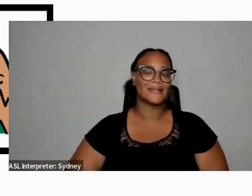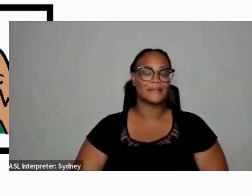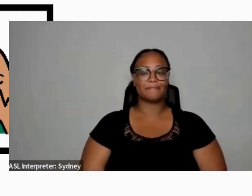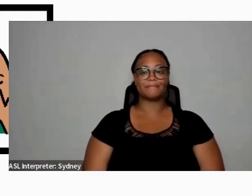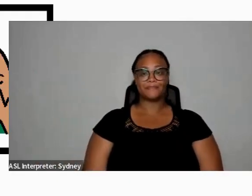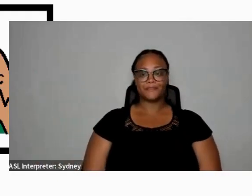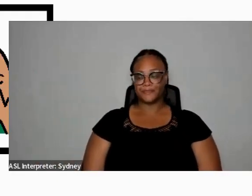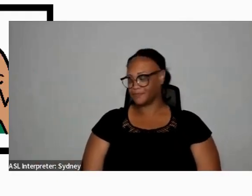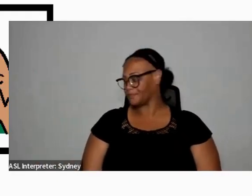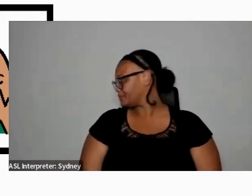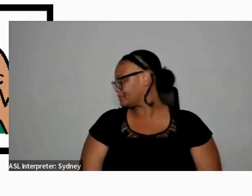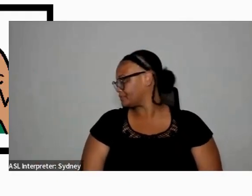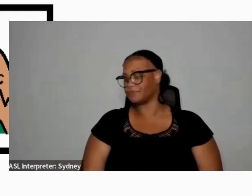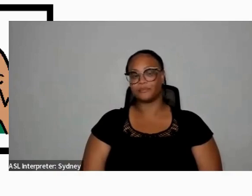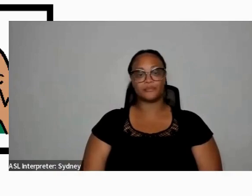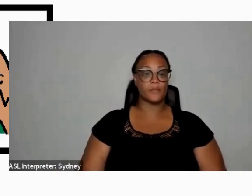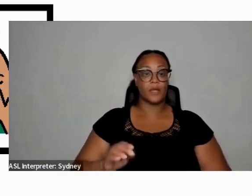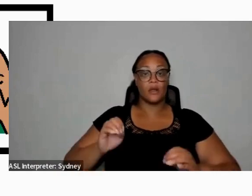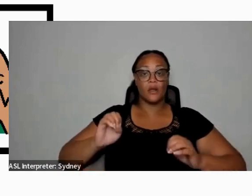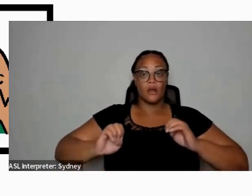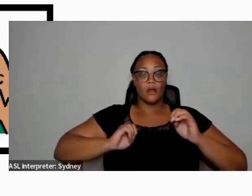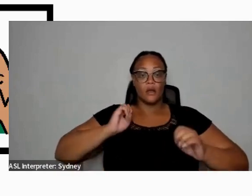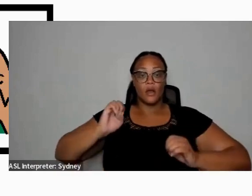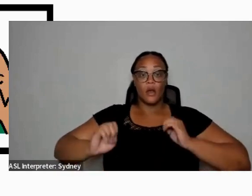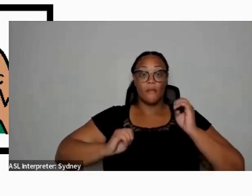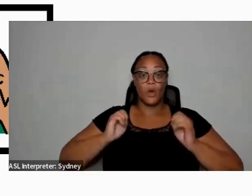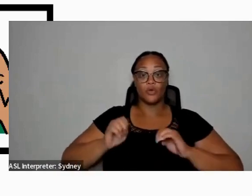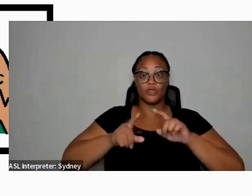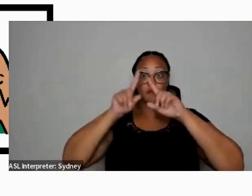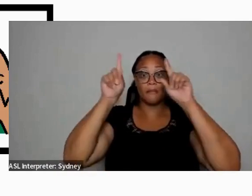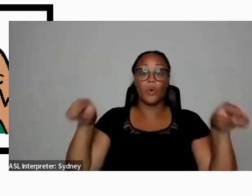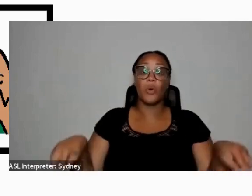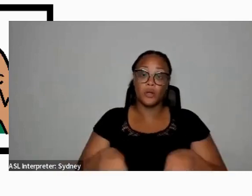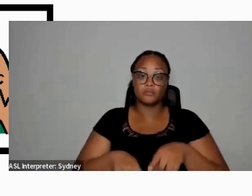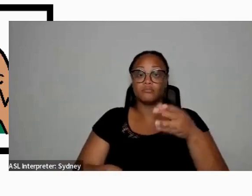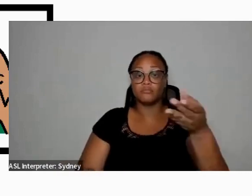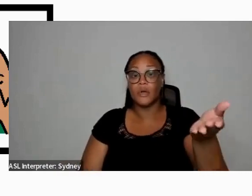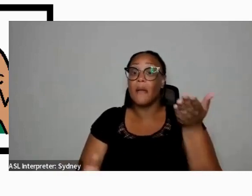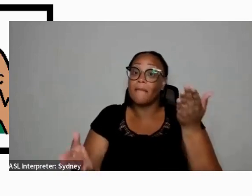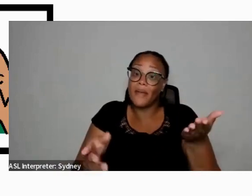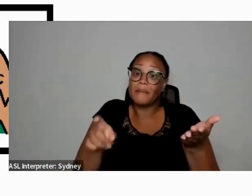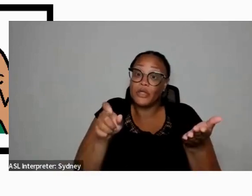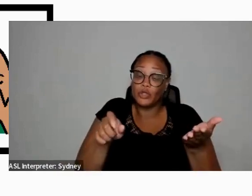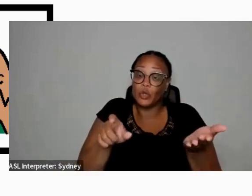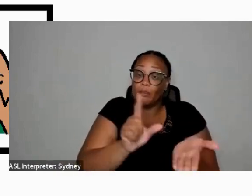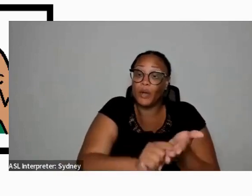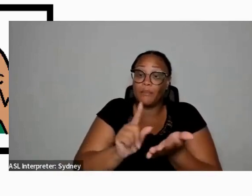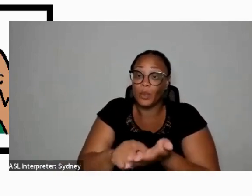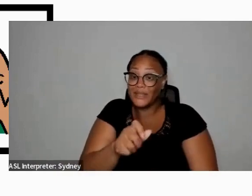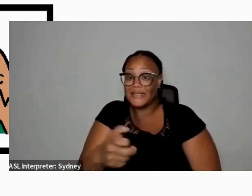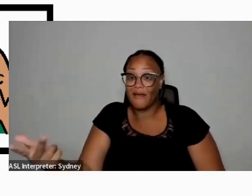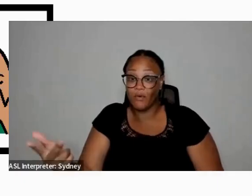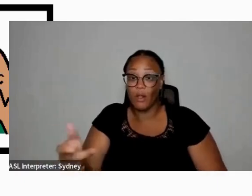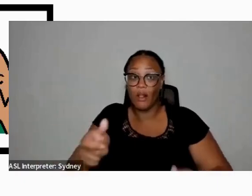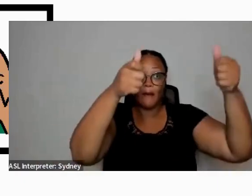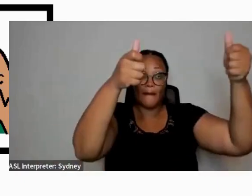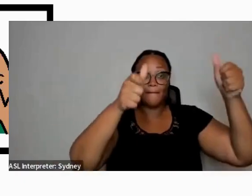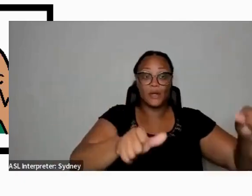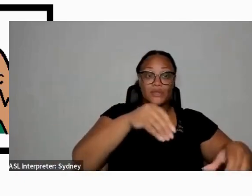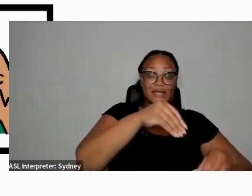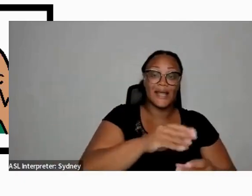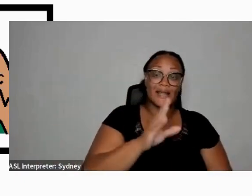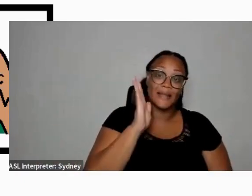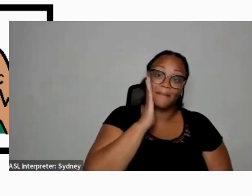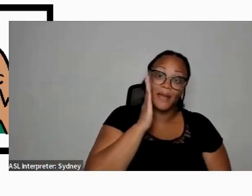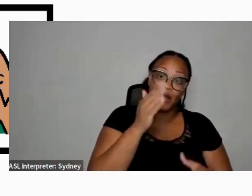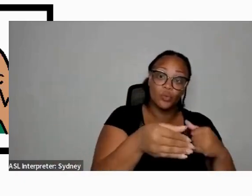board, this one might be really helpful to have in a few locations in the house. Maybe it's something that's in the child's bedroom that's easy to access when